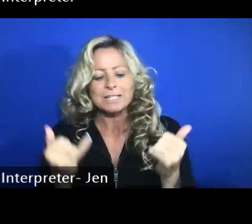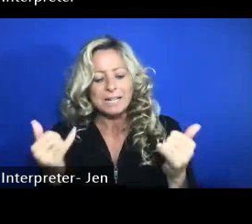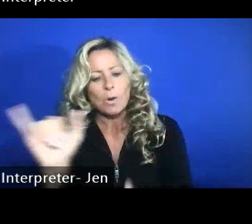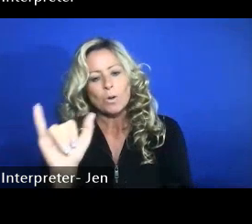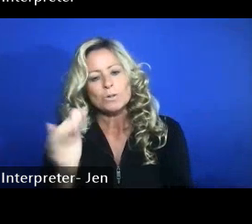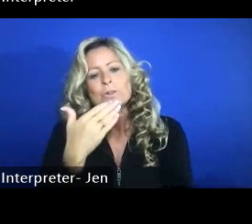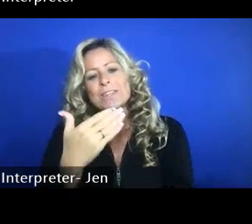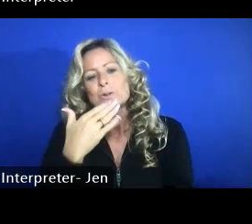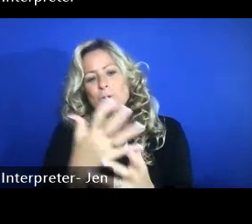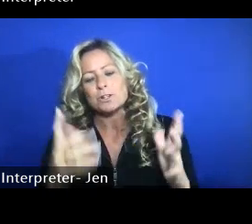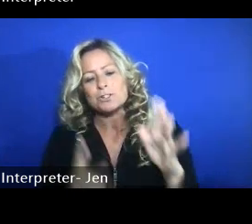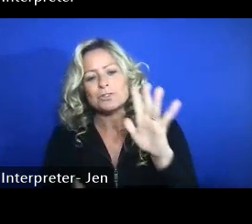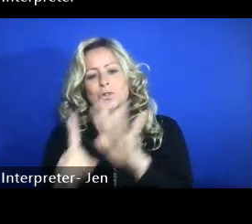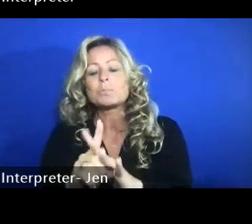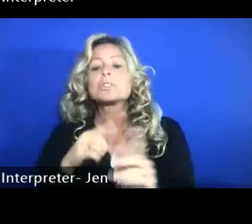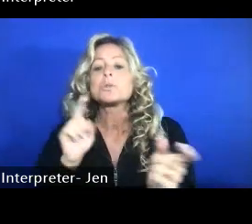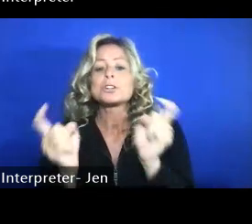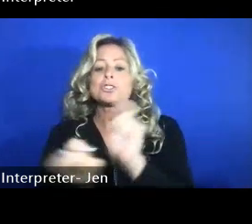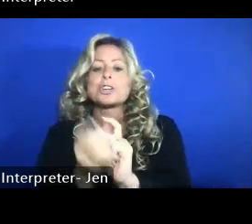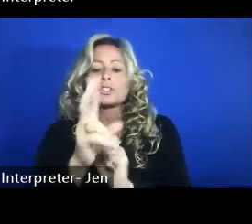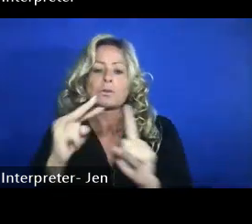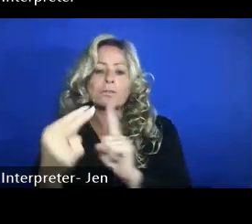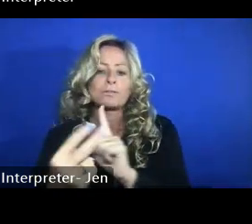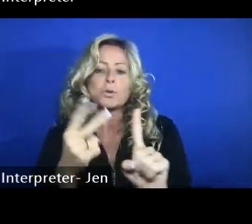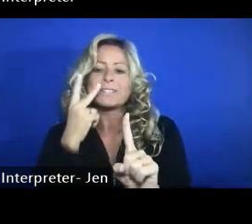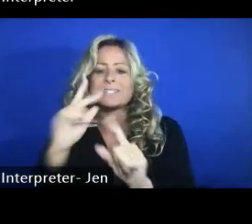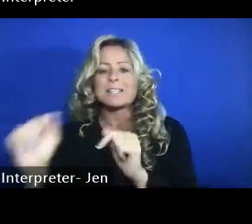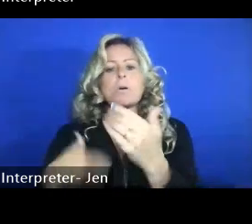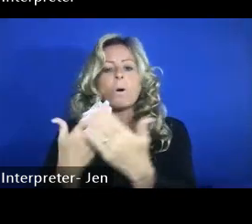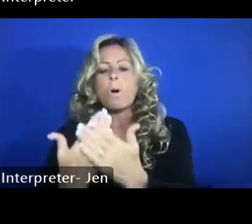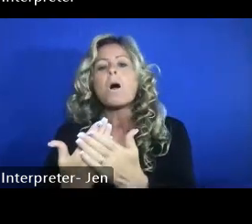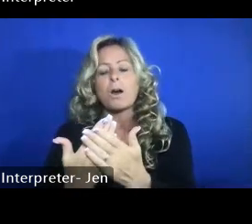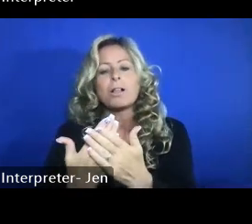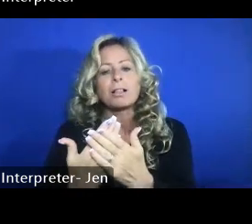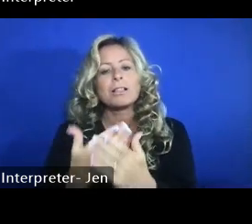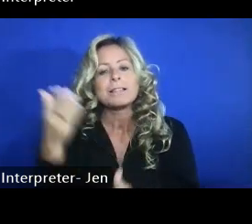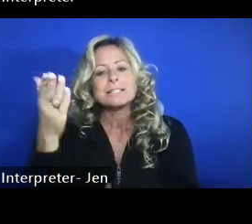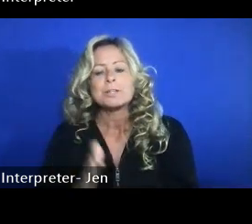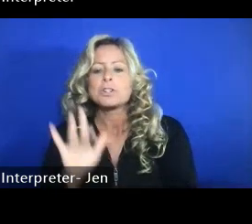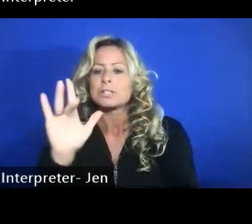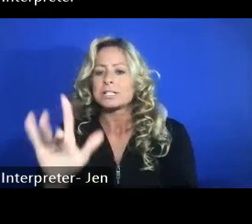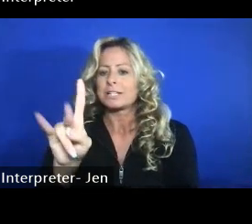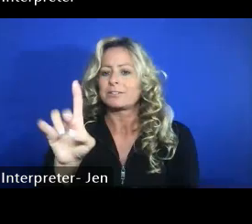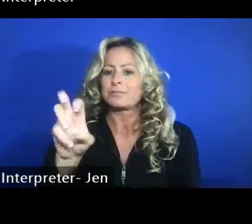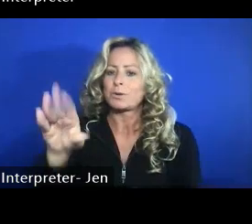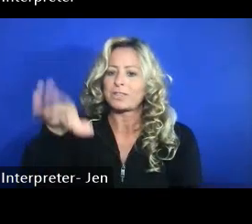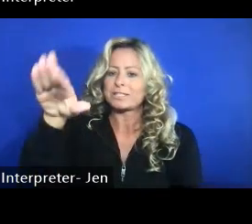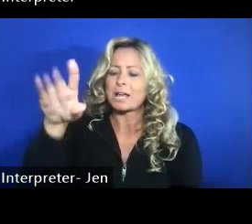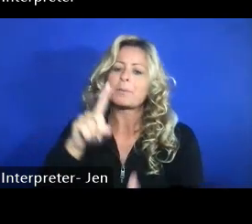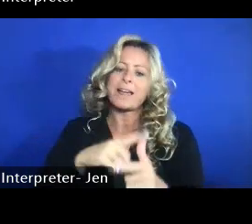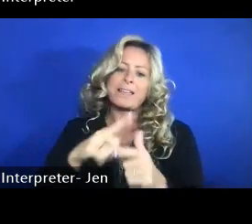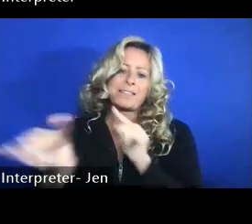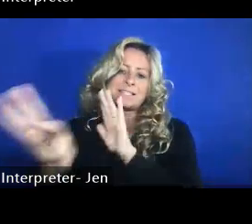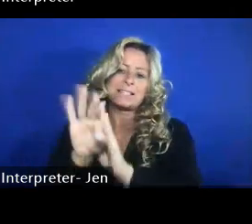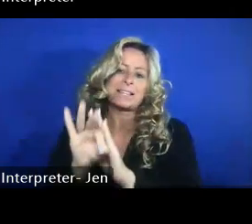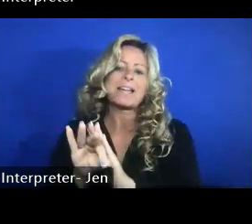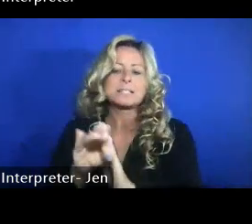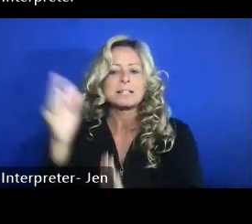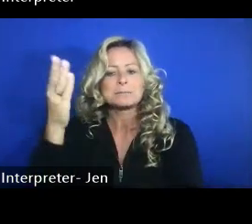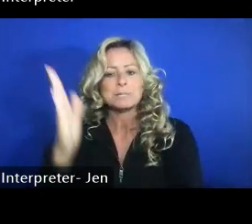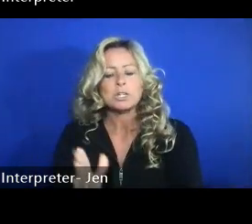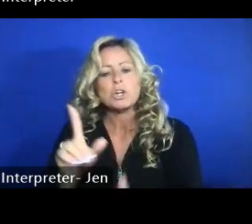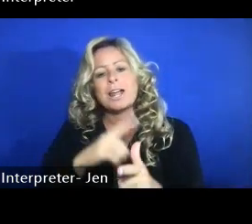today. To adjust your view and see all speakers, please click View at the top of your screen and then select Speaker,